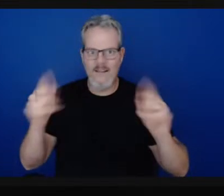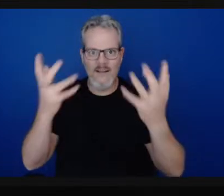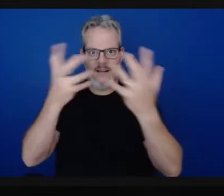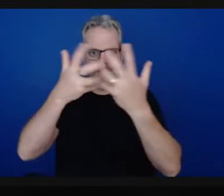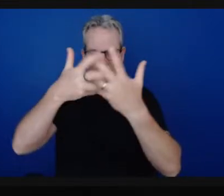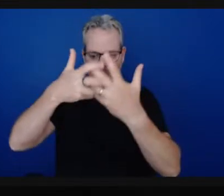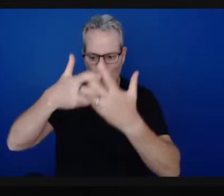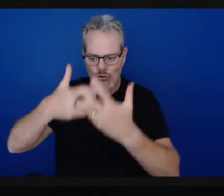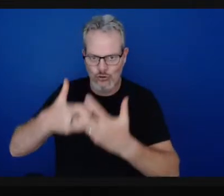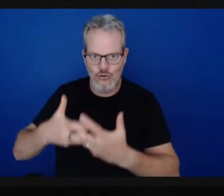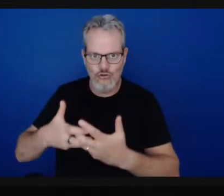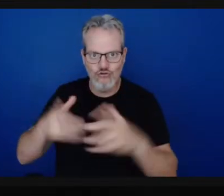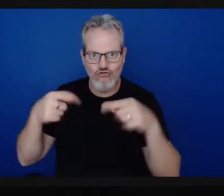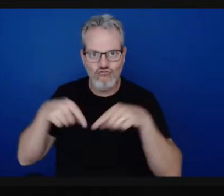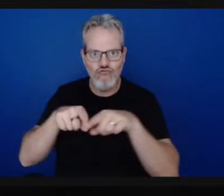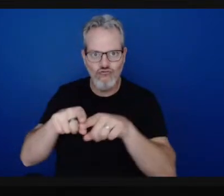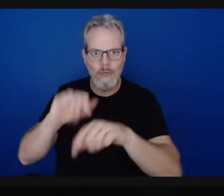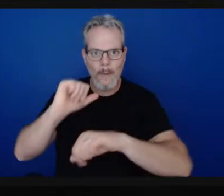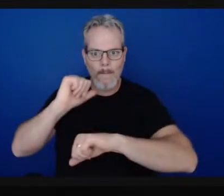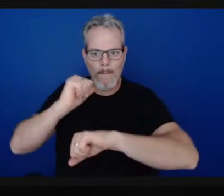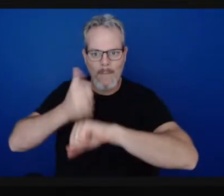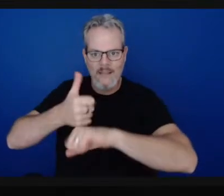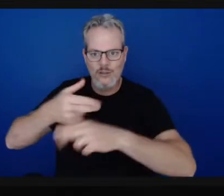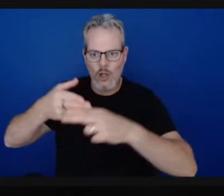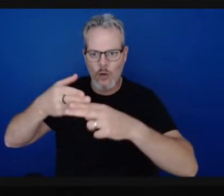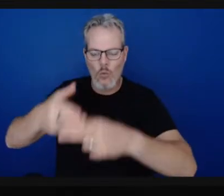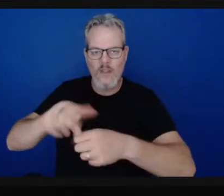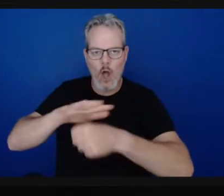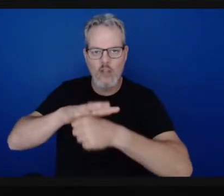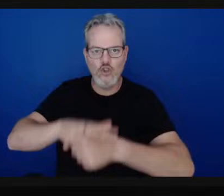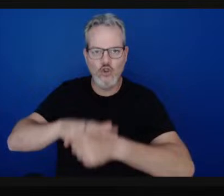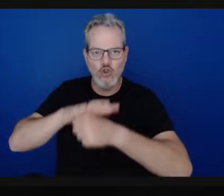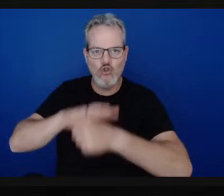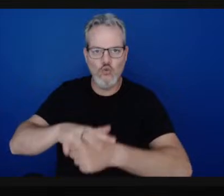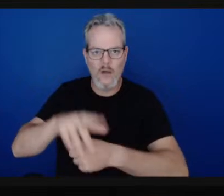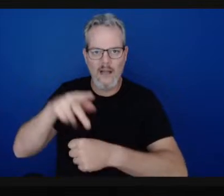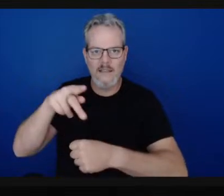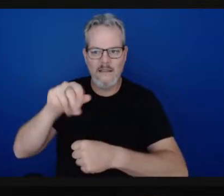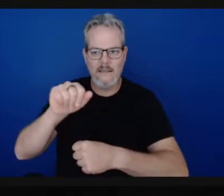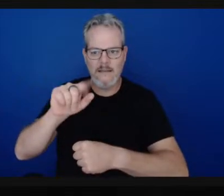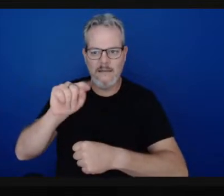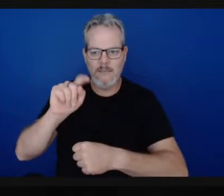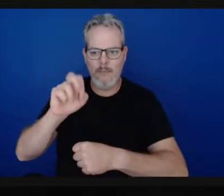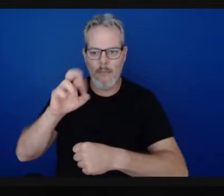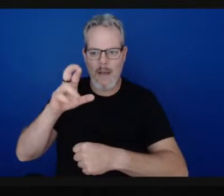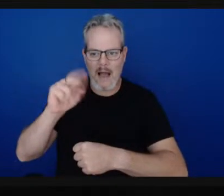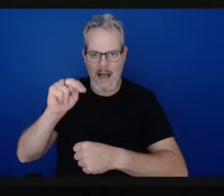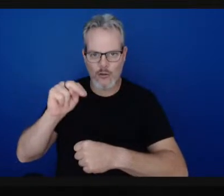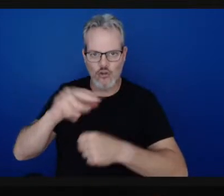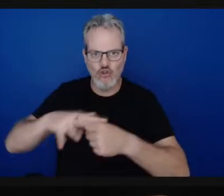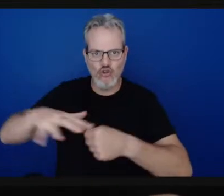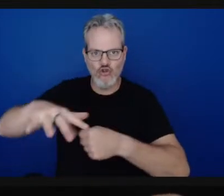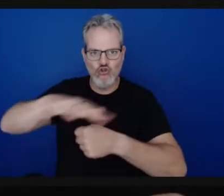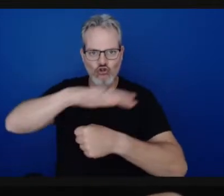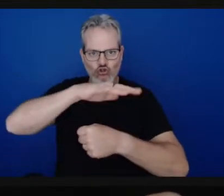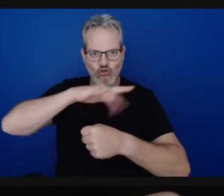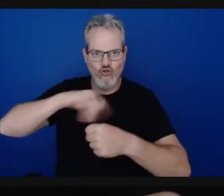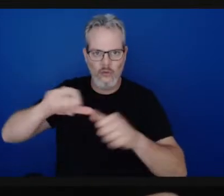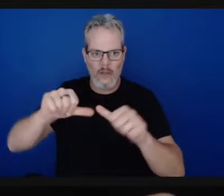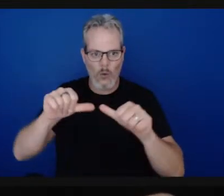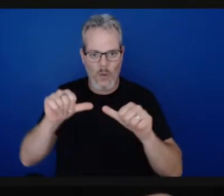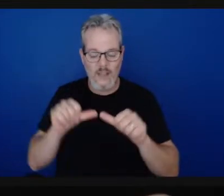this, what they call a stress pattern surrounding these locations. And it turns